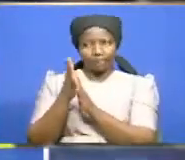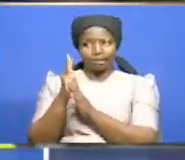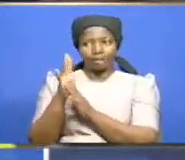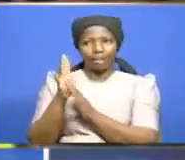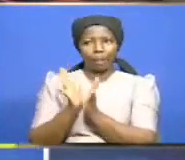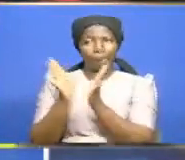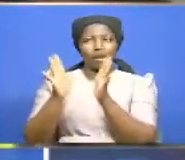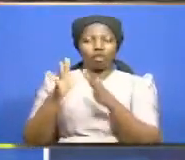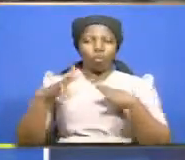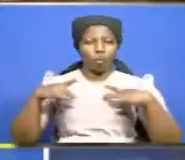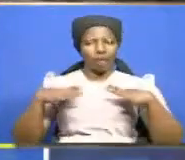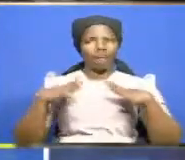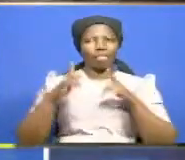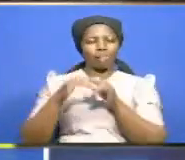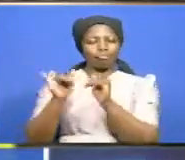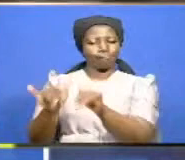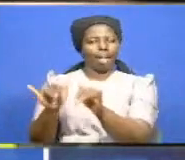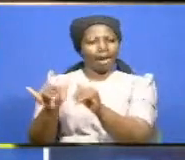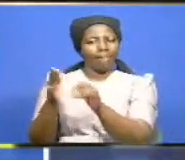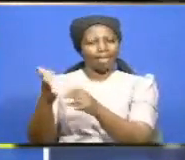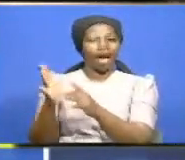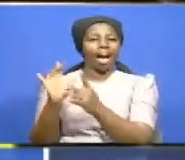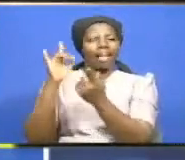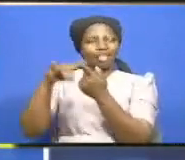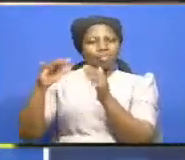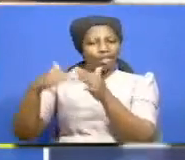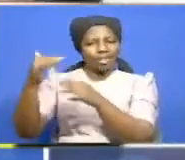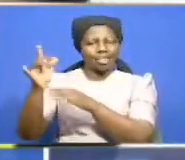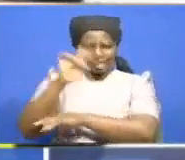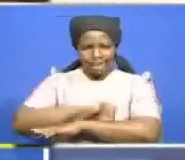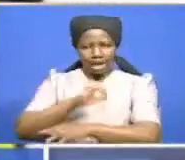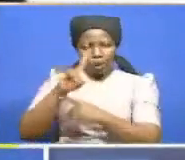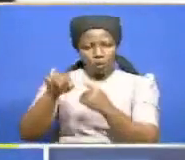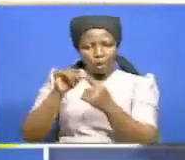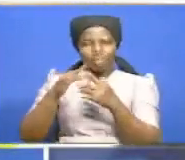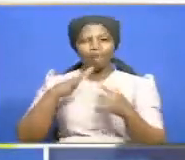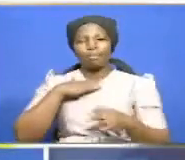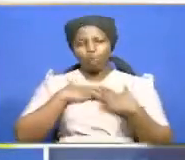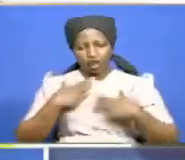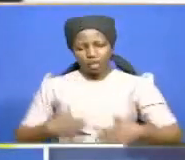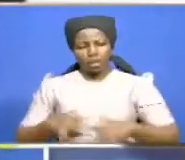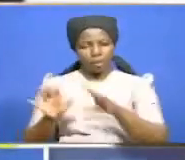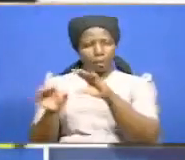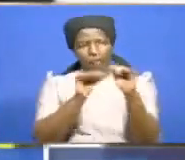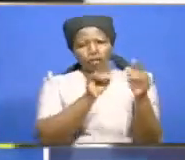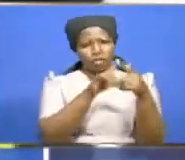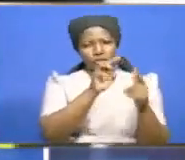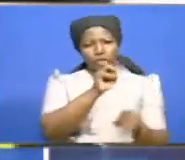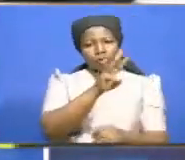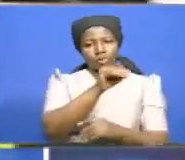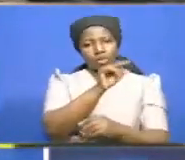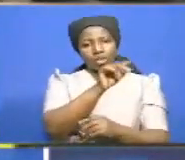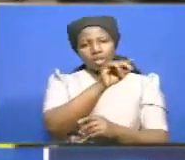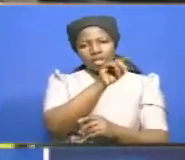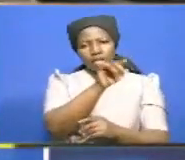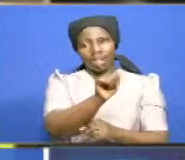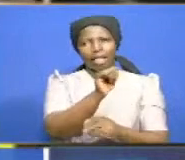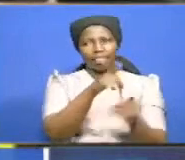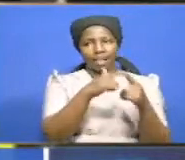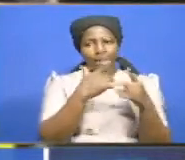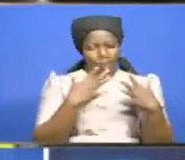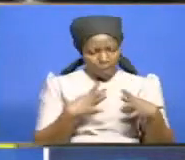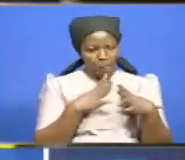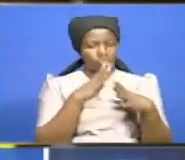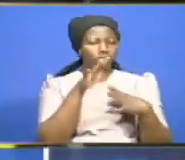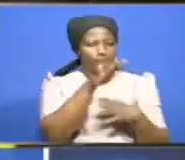when the late president's body will be moved to Mwanza. Family members and residents of Chato will pay their last respect on Wednesday